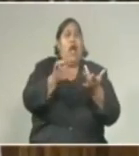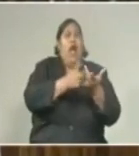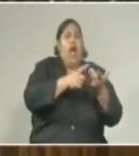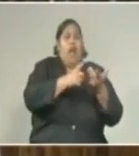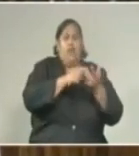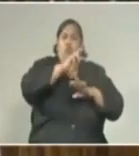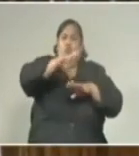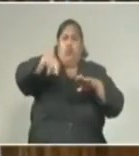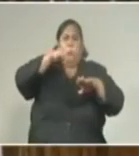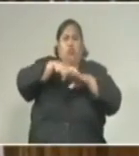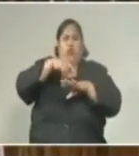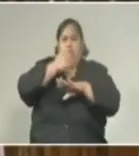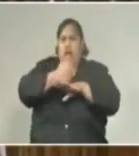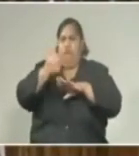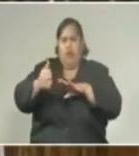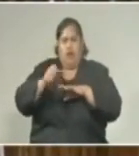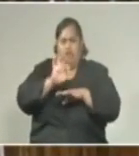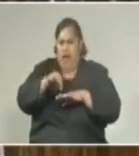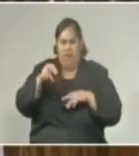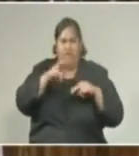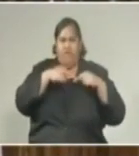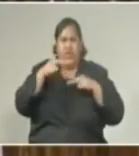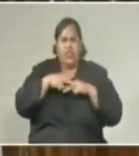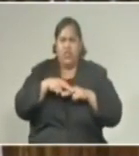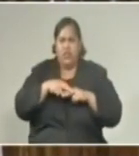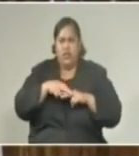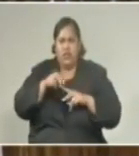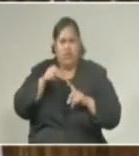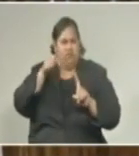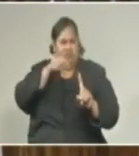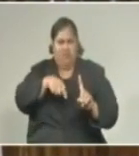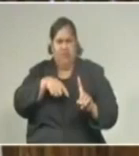and he had the support of the people of Fiji at large.